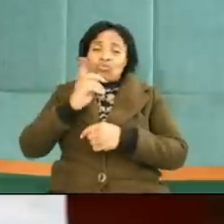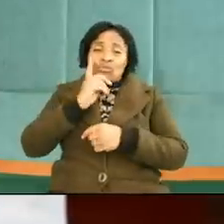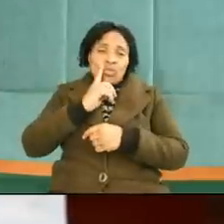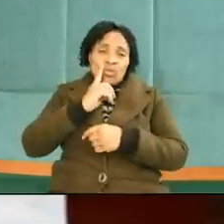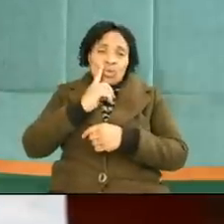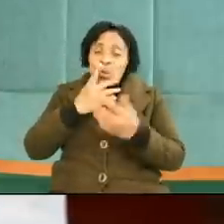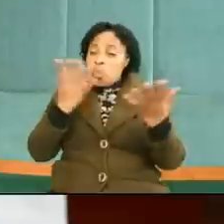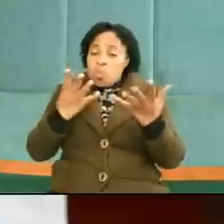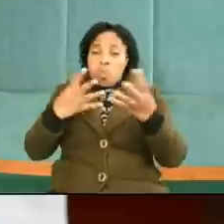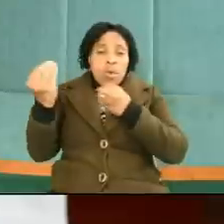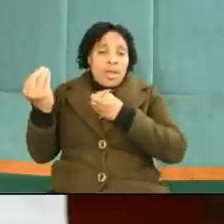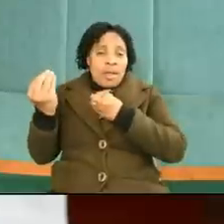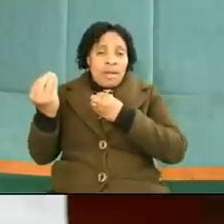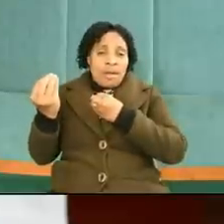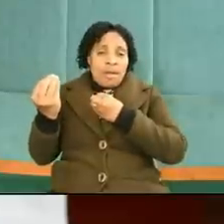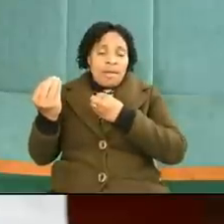Where do they go?